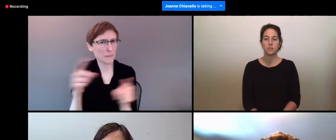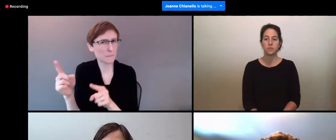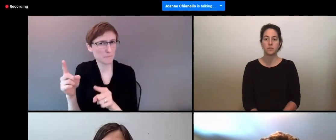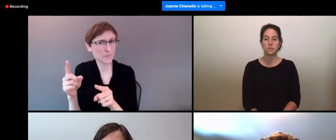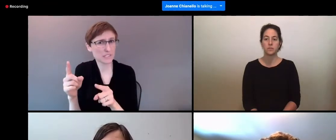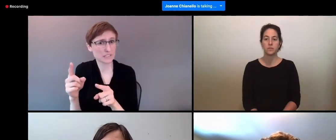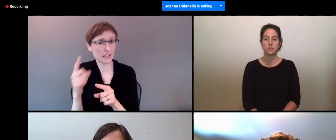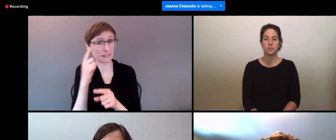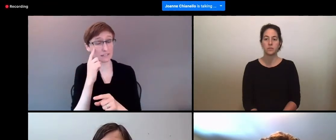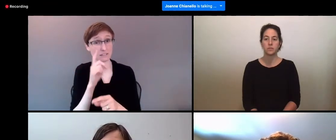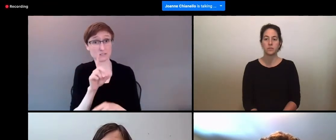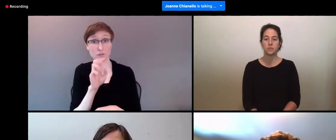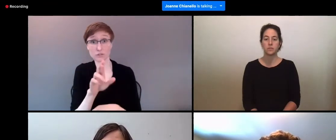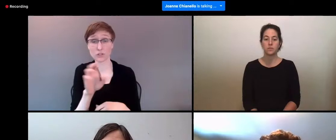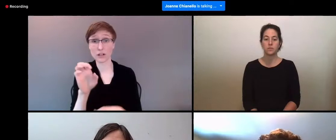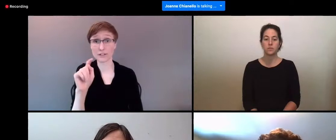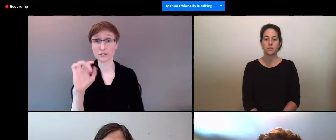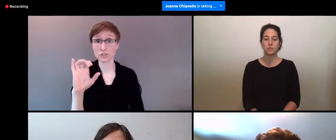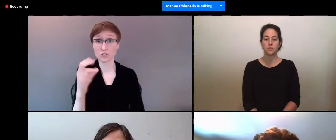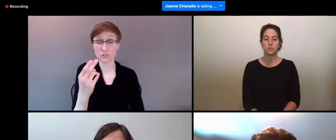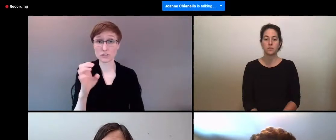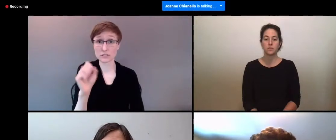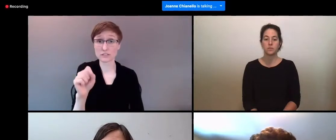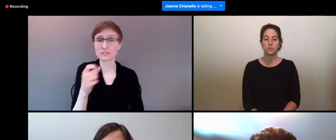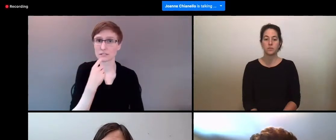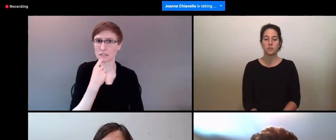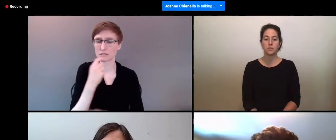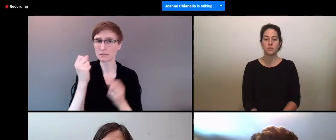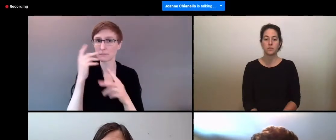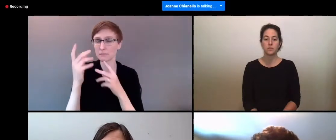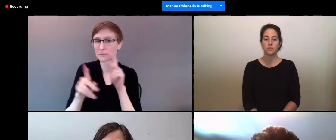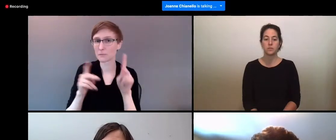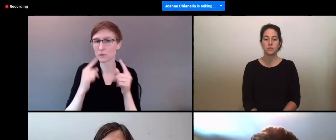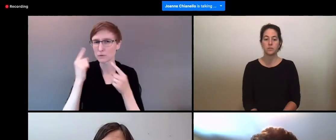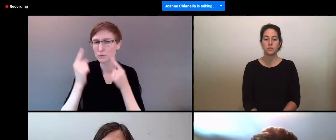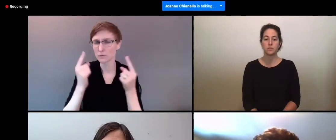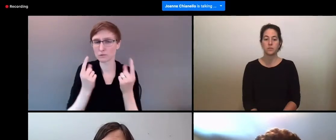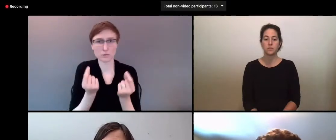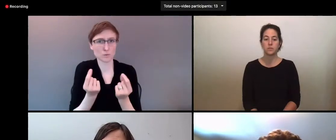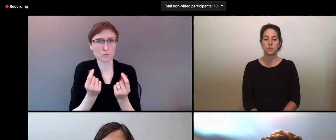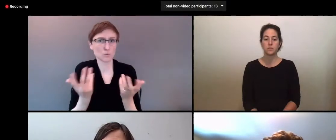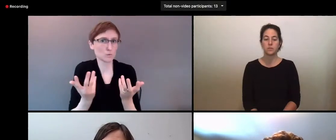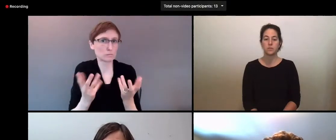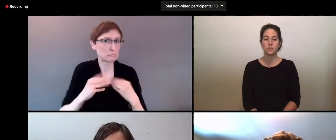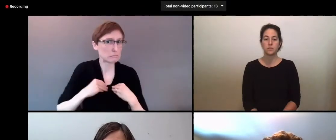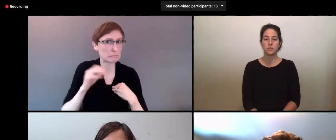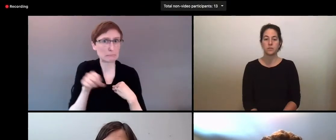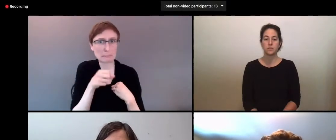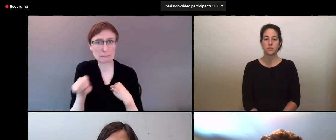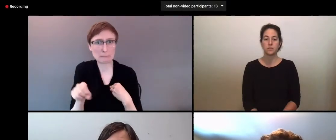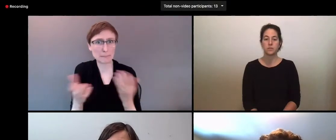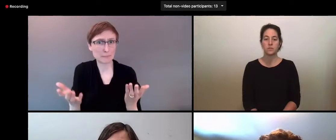Etch just said, I think there's lots of people wondering, you know, exactly what to do and what's okay.